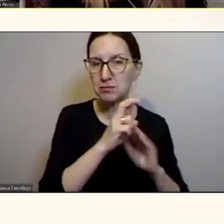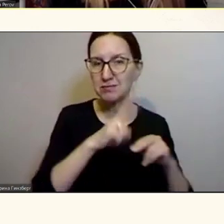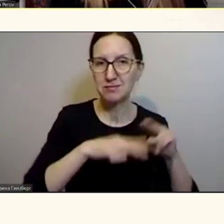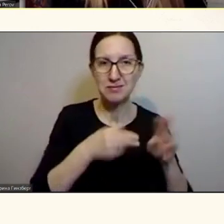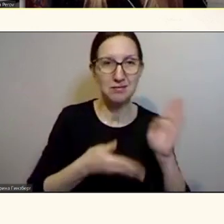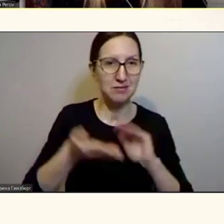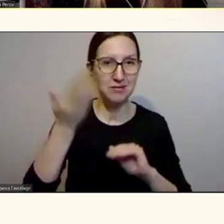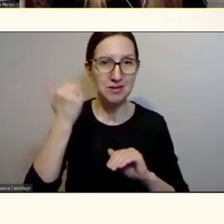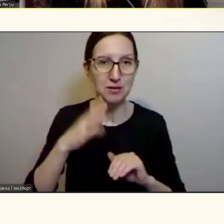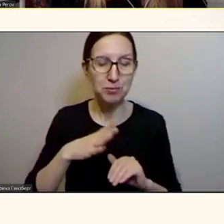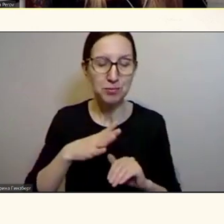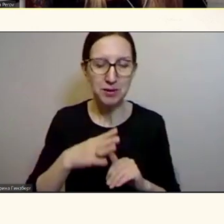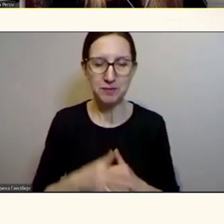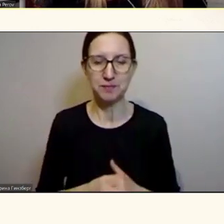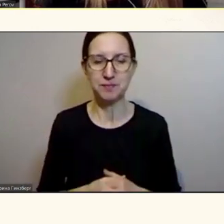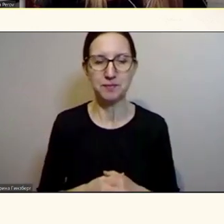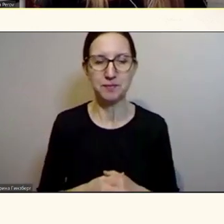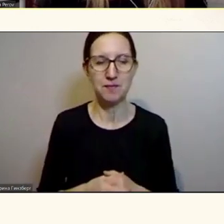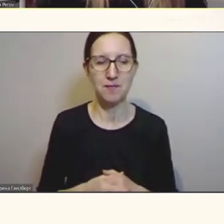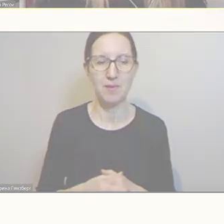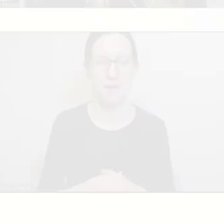UNESCO World Heritage Site.